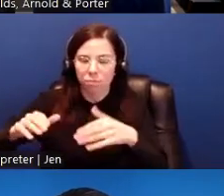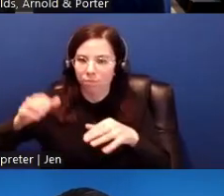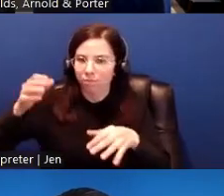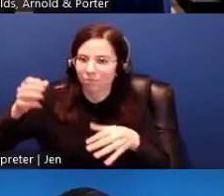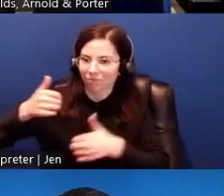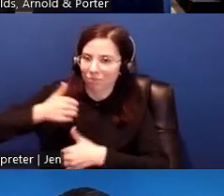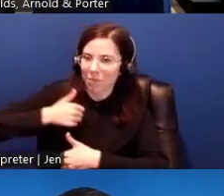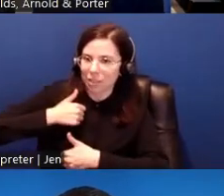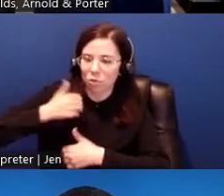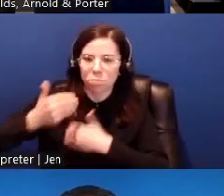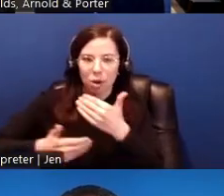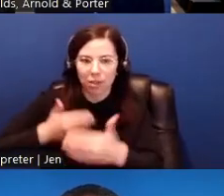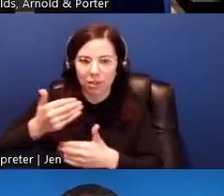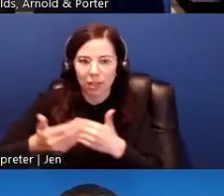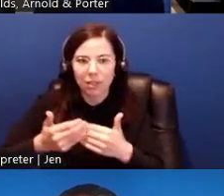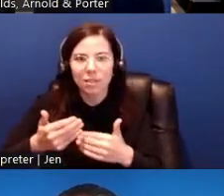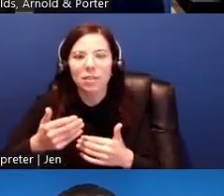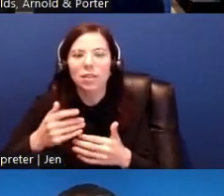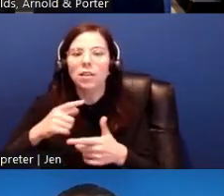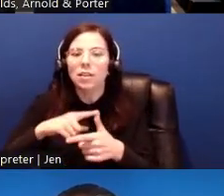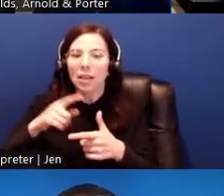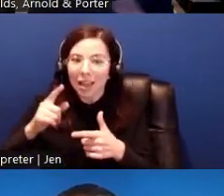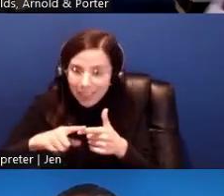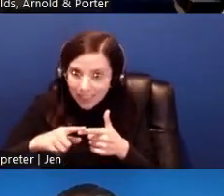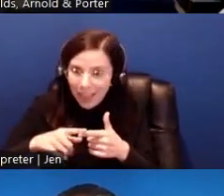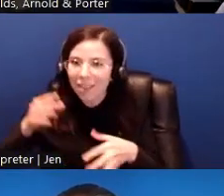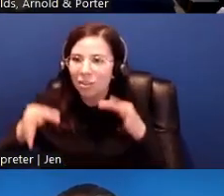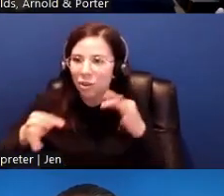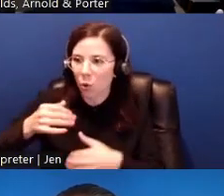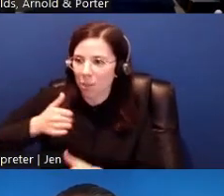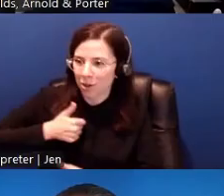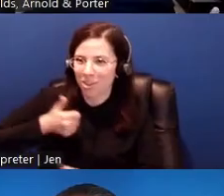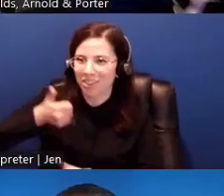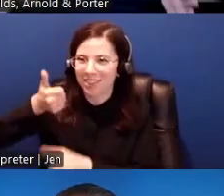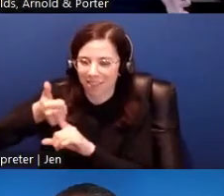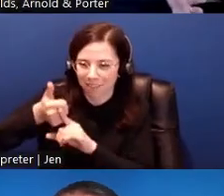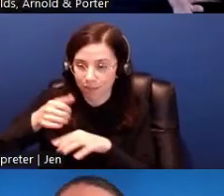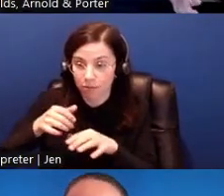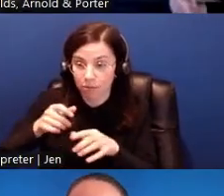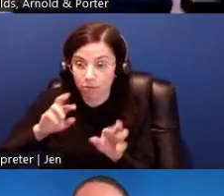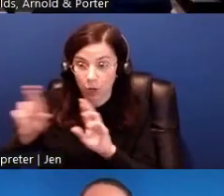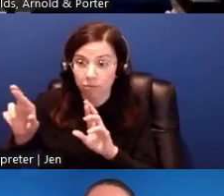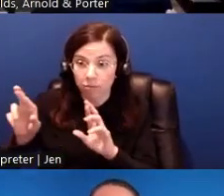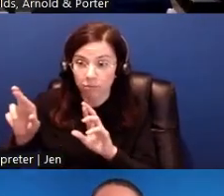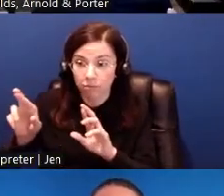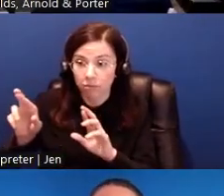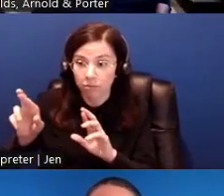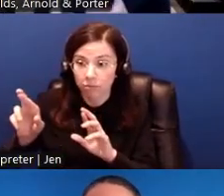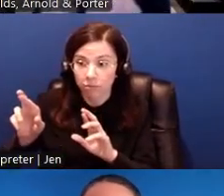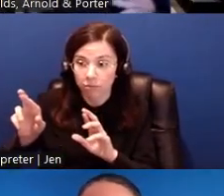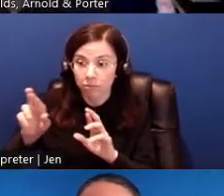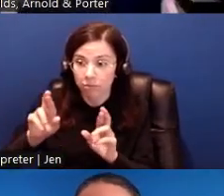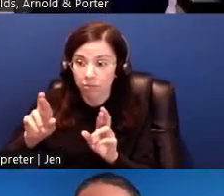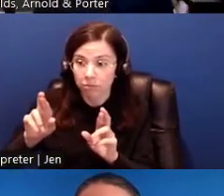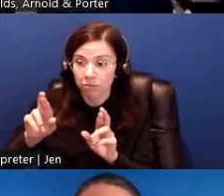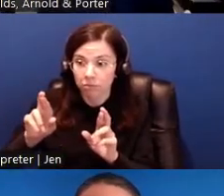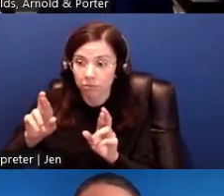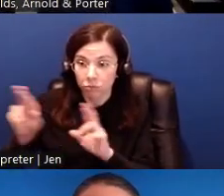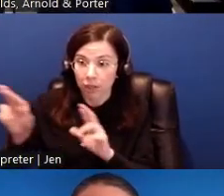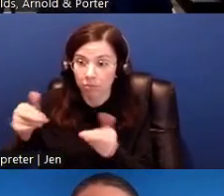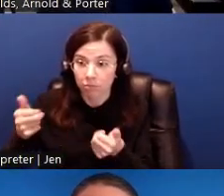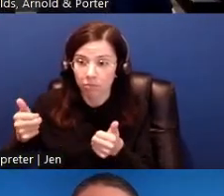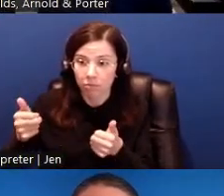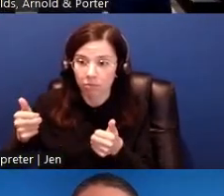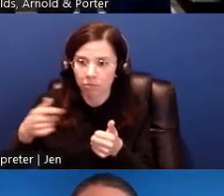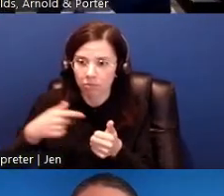will discuss, and then the courts-martial itself. Once that happens, you are essentially in what would seem familiar